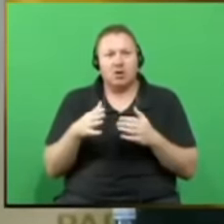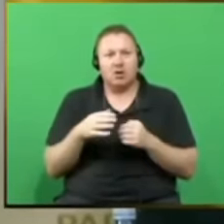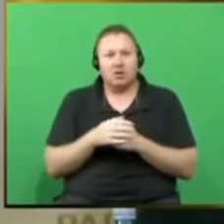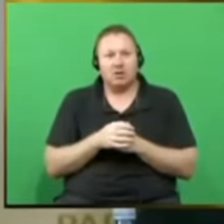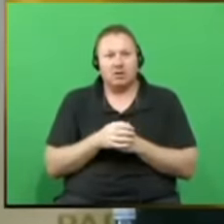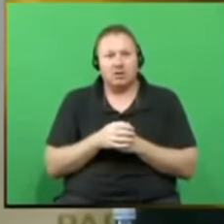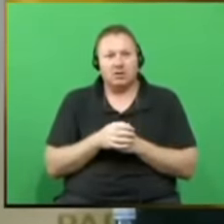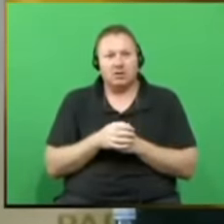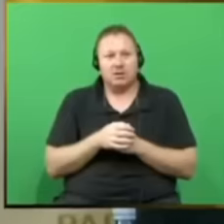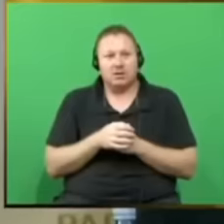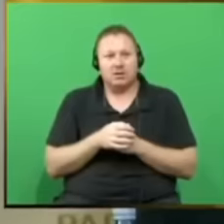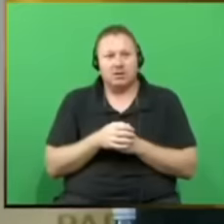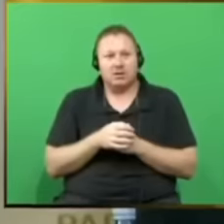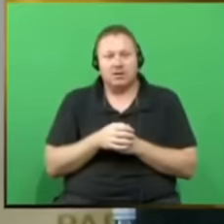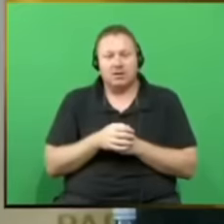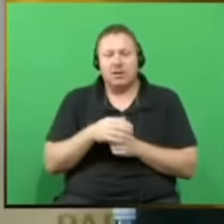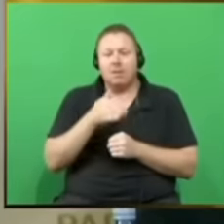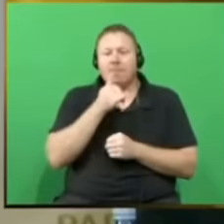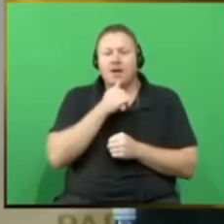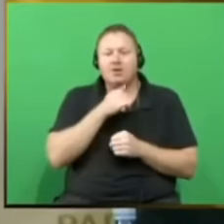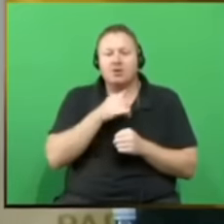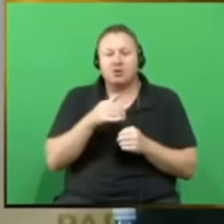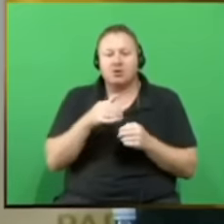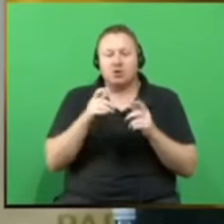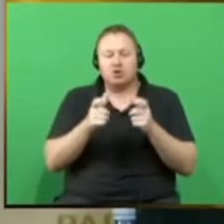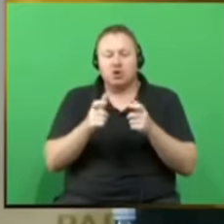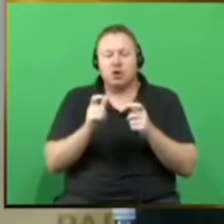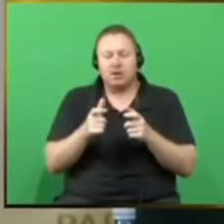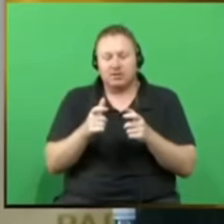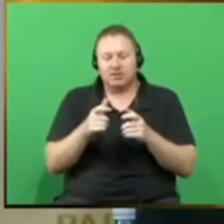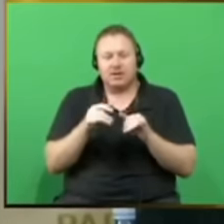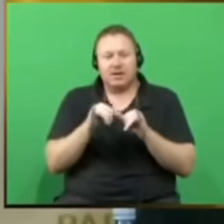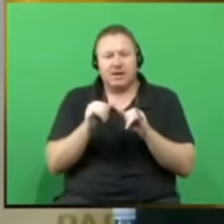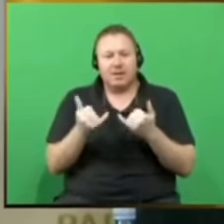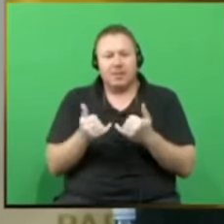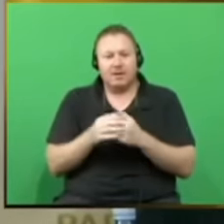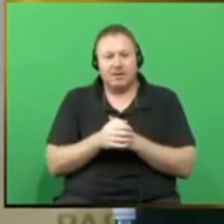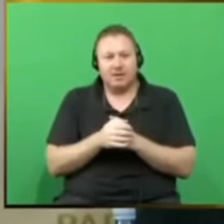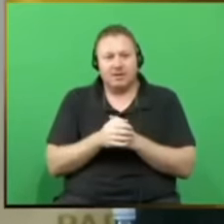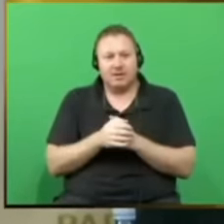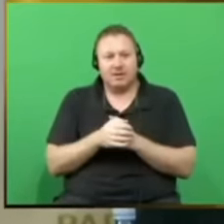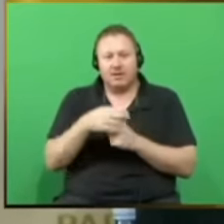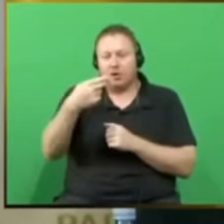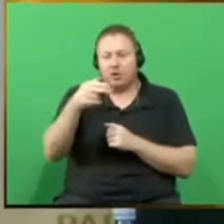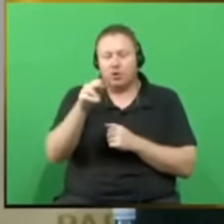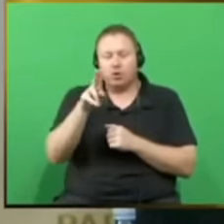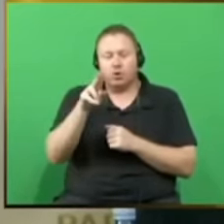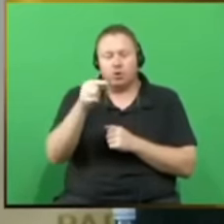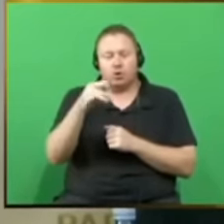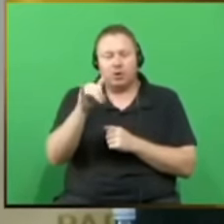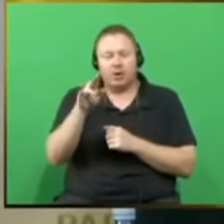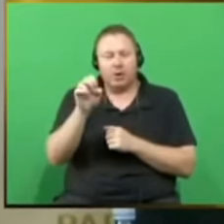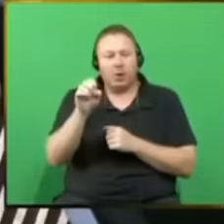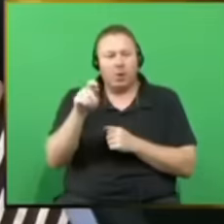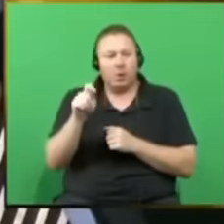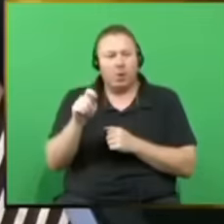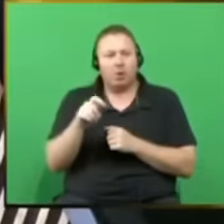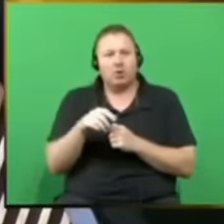Belgian chocolatier company, Huguenot Chocolates, in Franschhoek. Two young entrepreneurs.